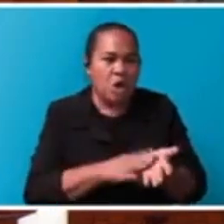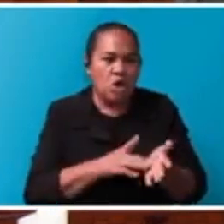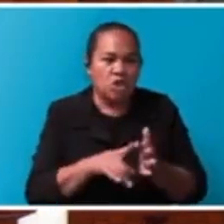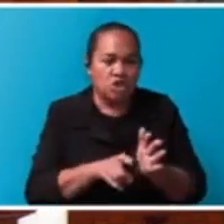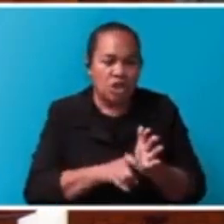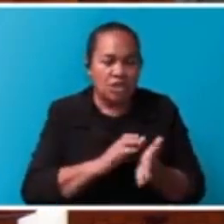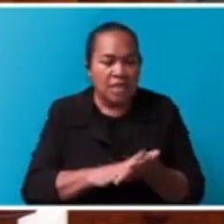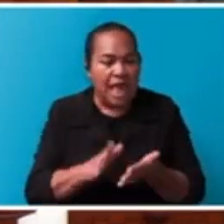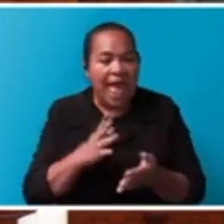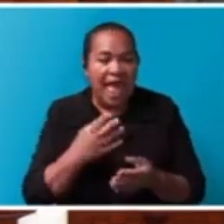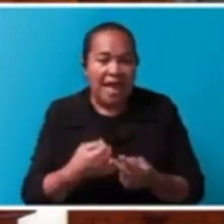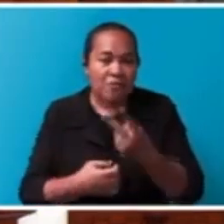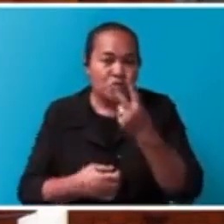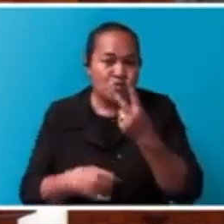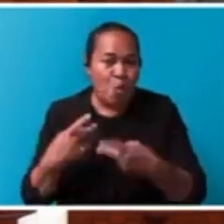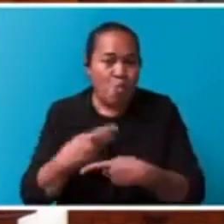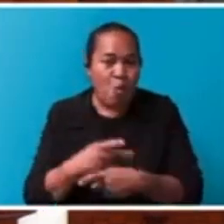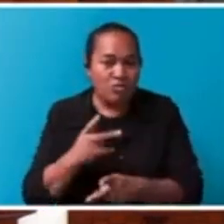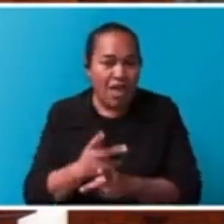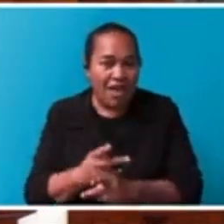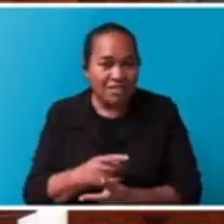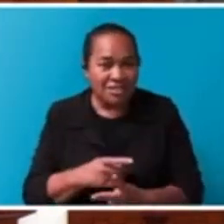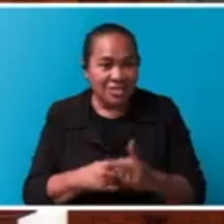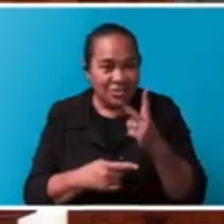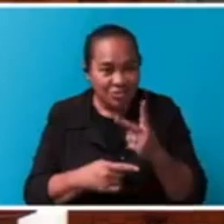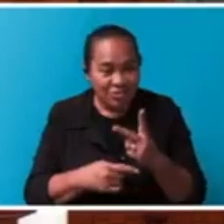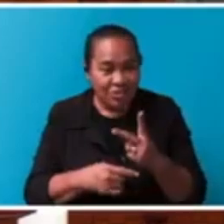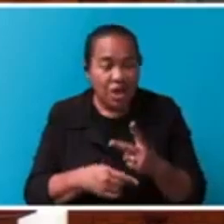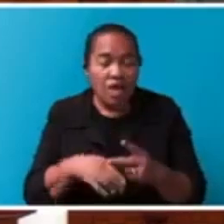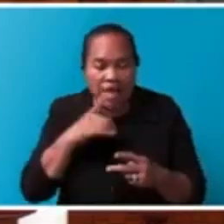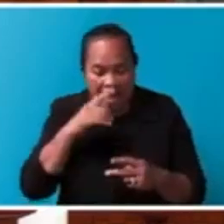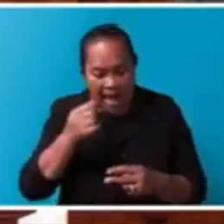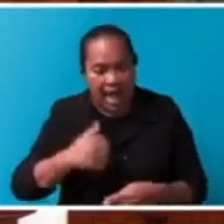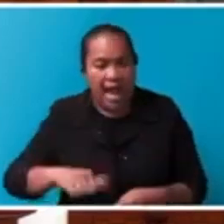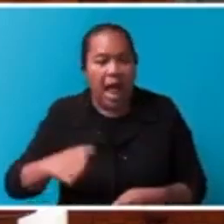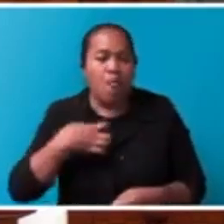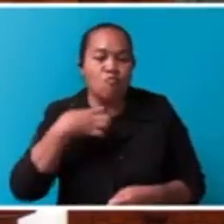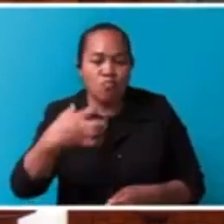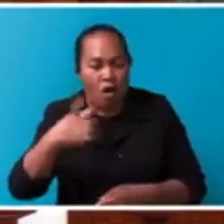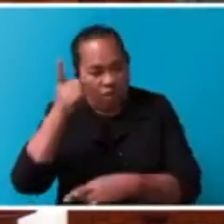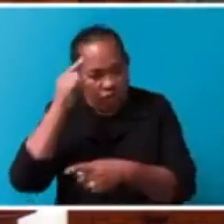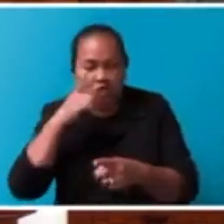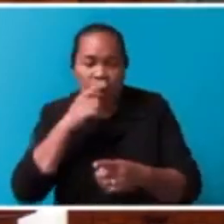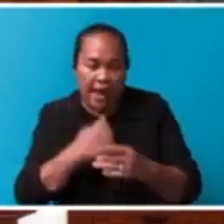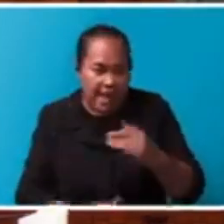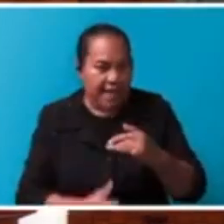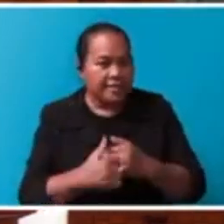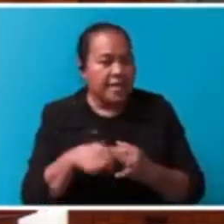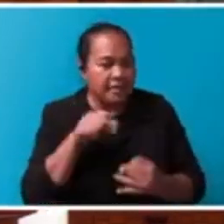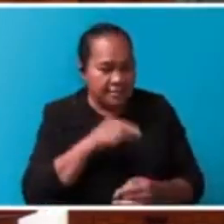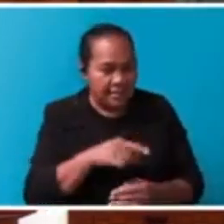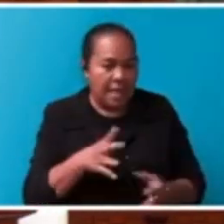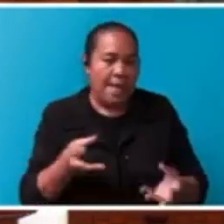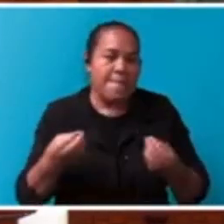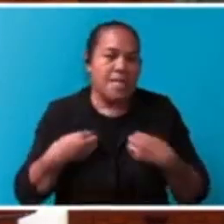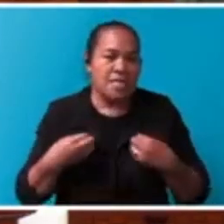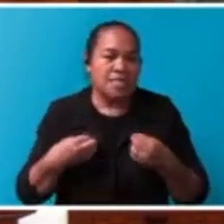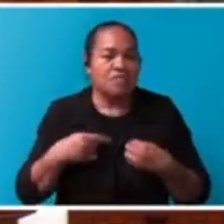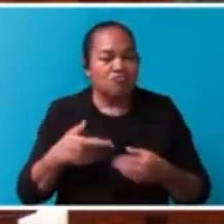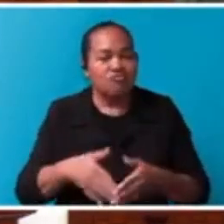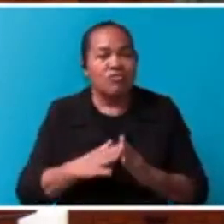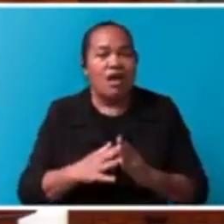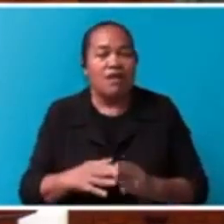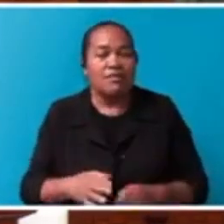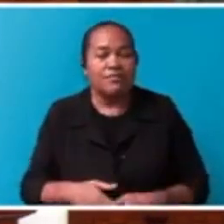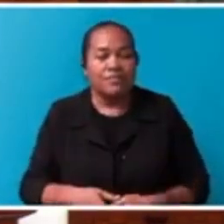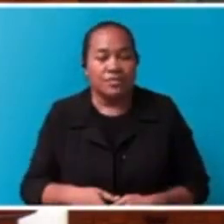2 financial products that allow more iTaukei to access business capital. The